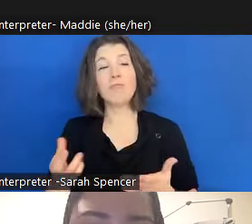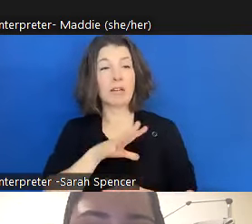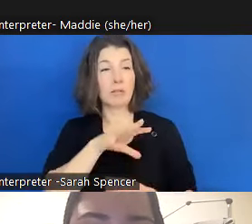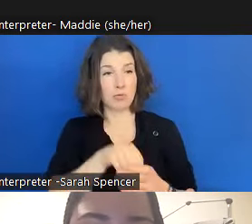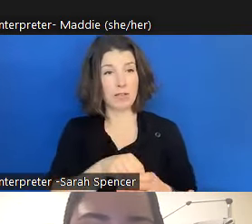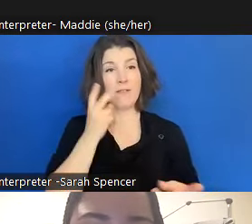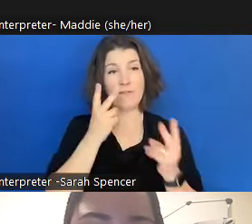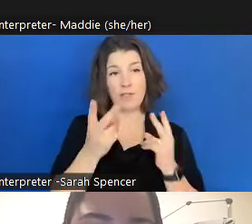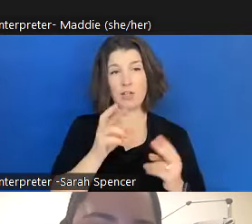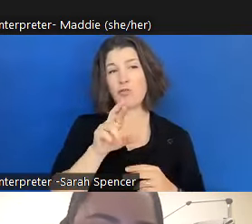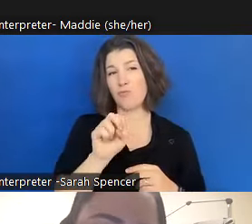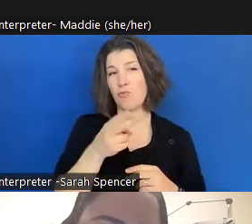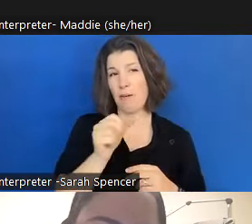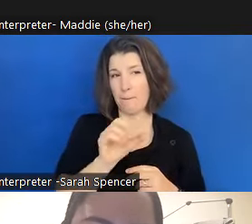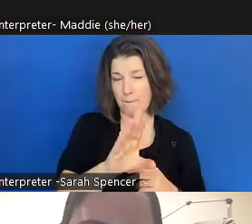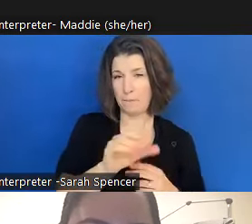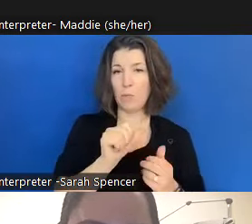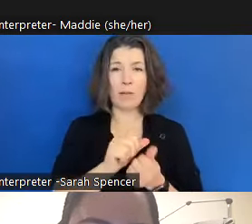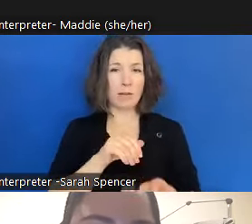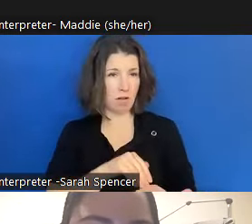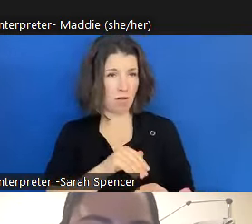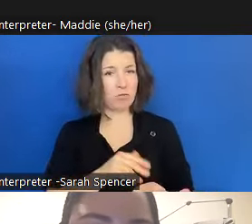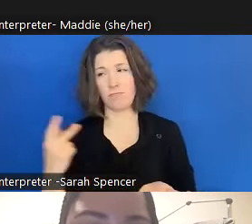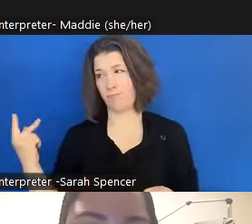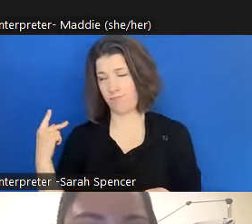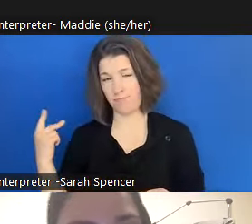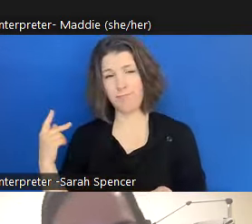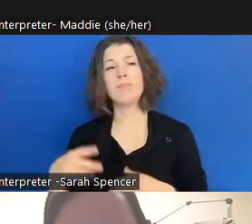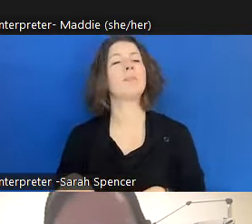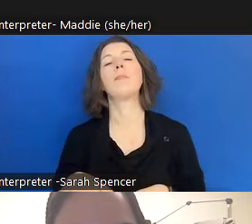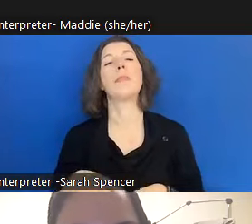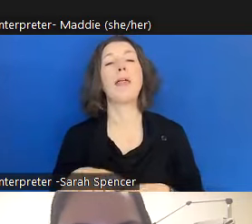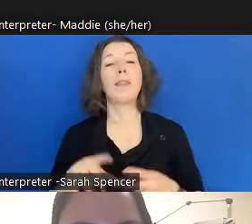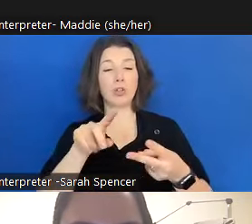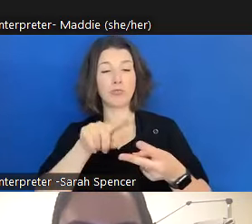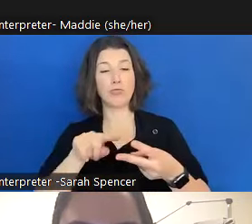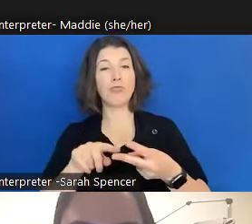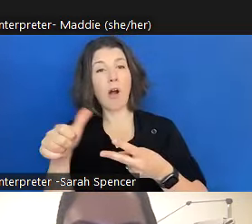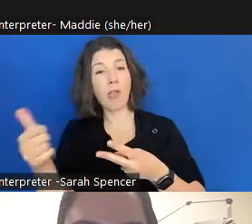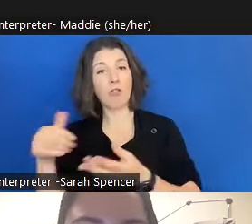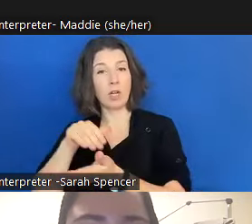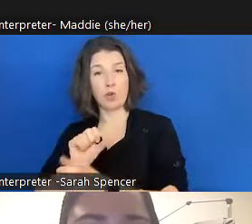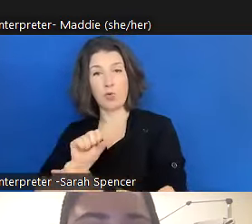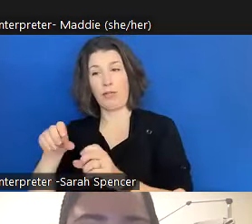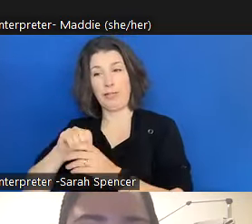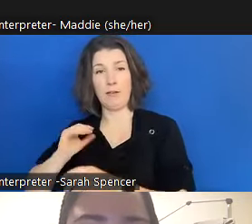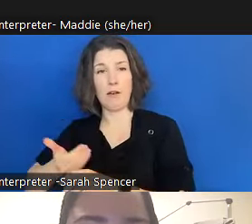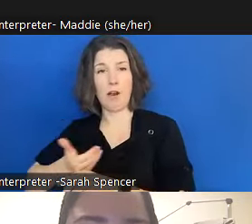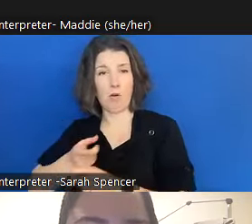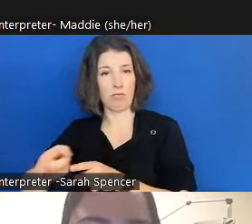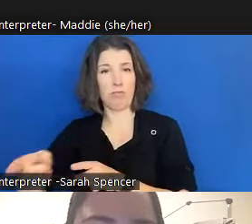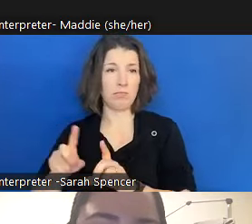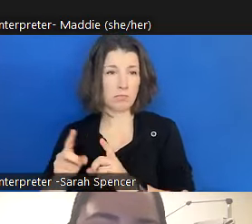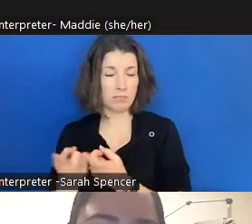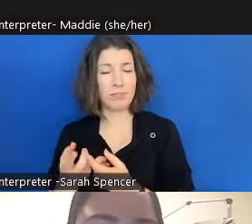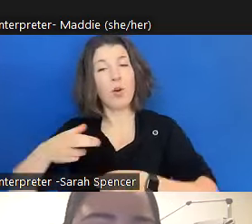rehabilitation with doctors like Dr. Meloottu and I, and there are 2 more doctors who work in our service. A referral can be